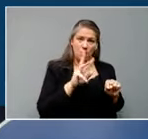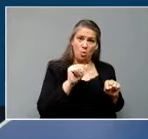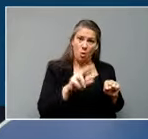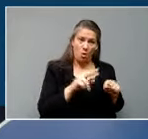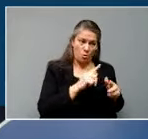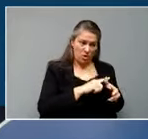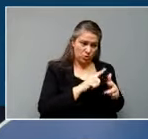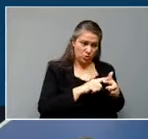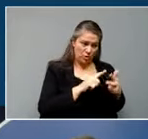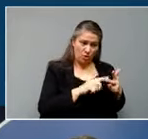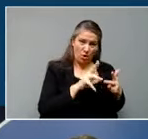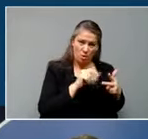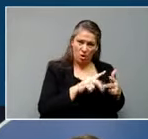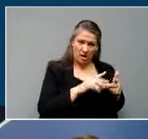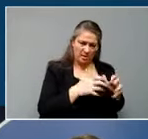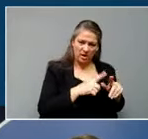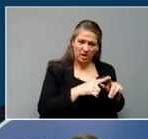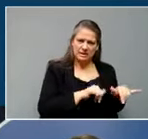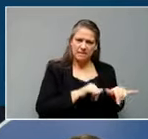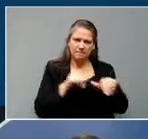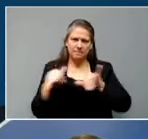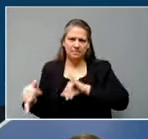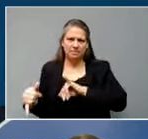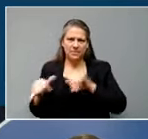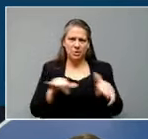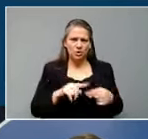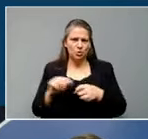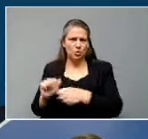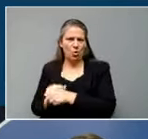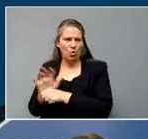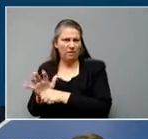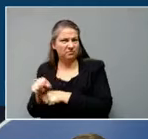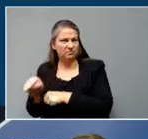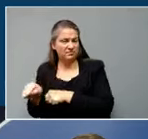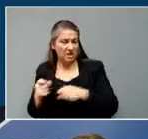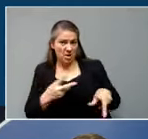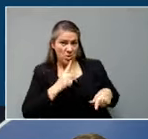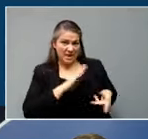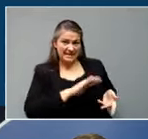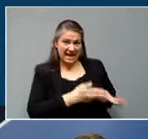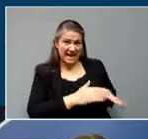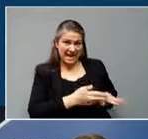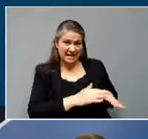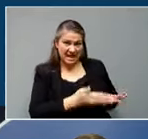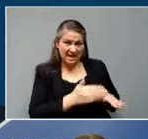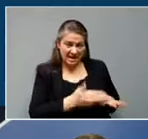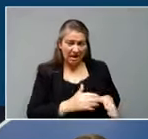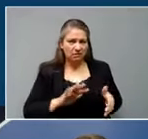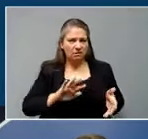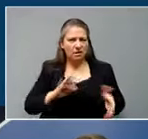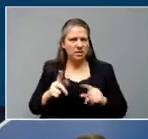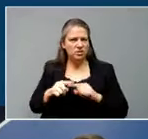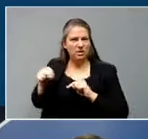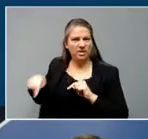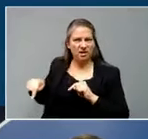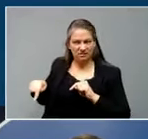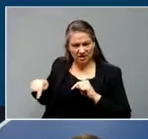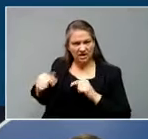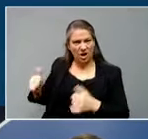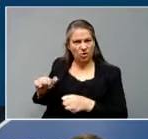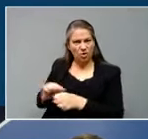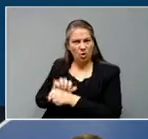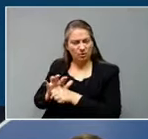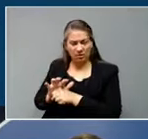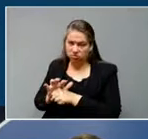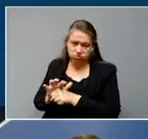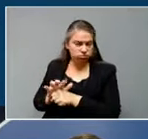that 10,000 is more than the population of so many of our Kentucky cities. Imagine them, places that